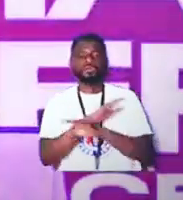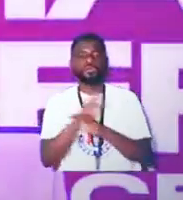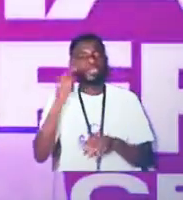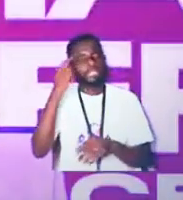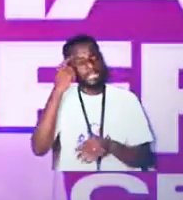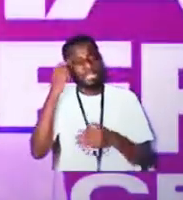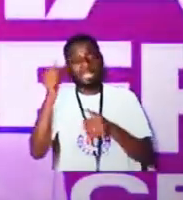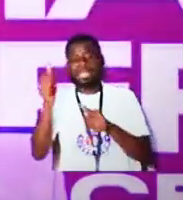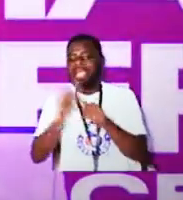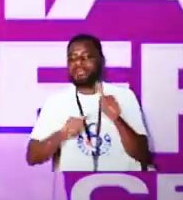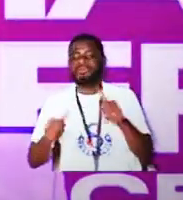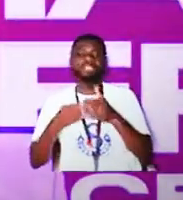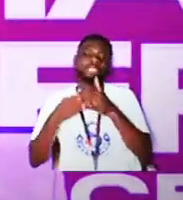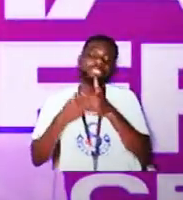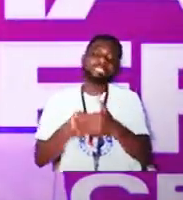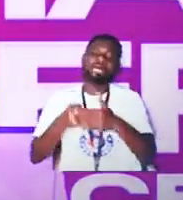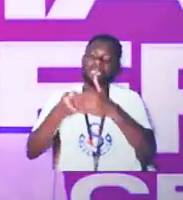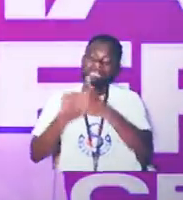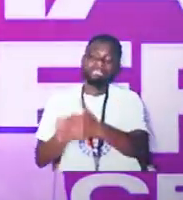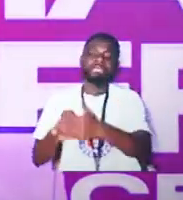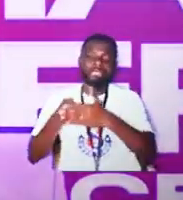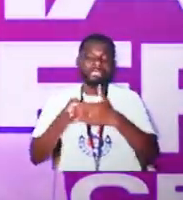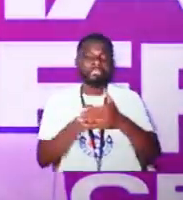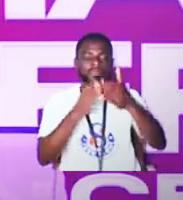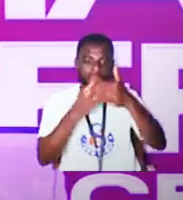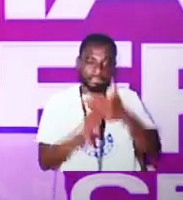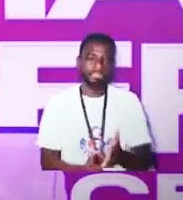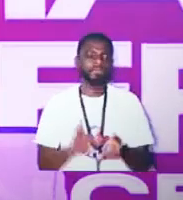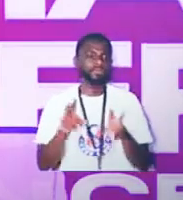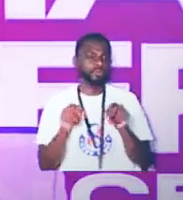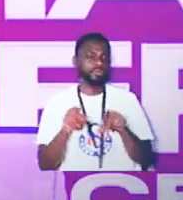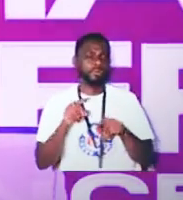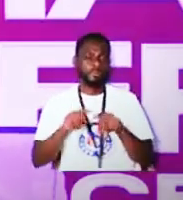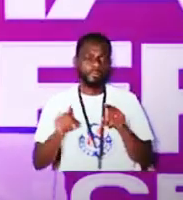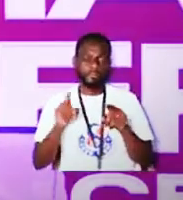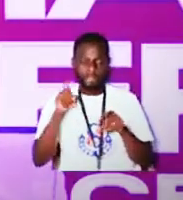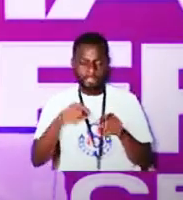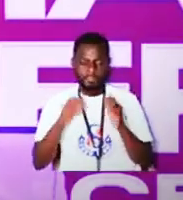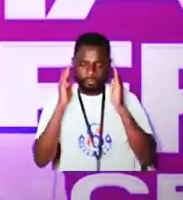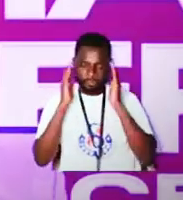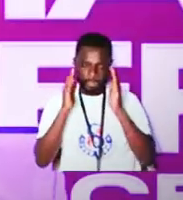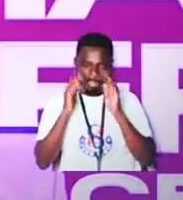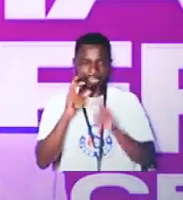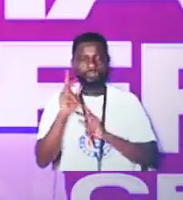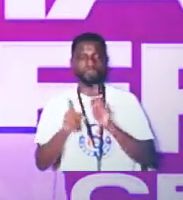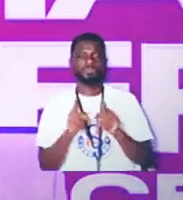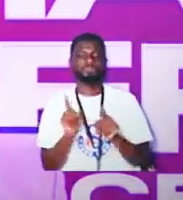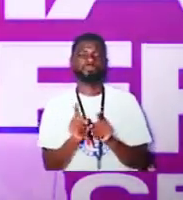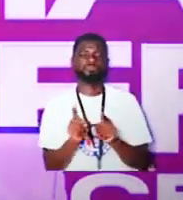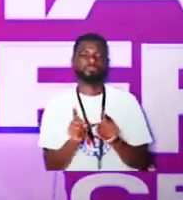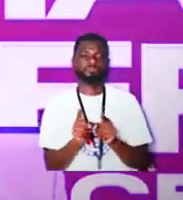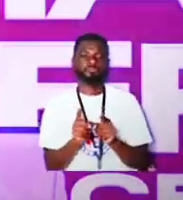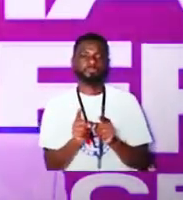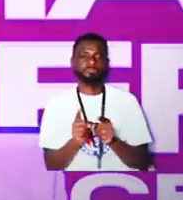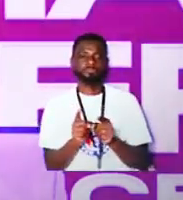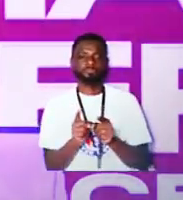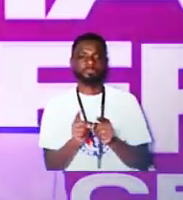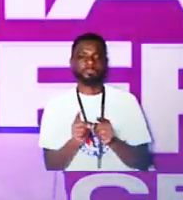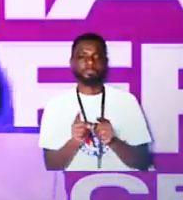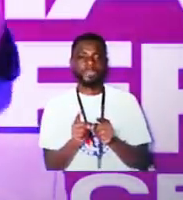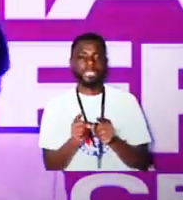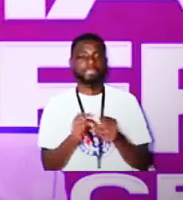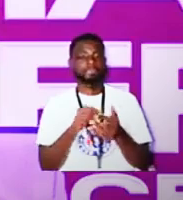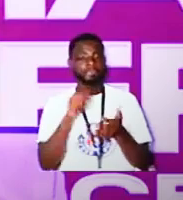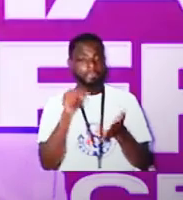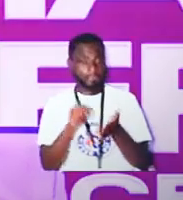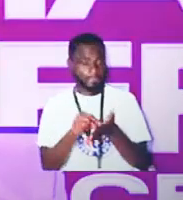that everything is leadership. No. You must always pay attention to the people too. This comes to why we